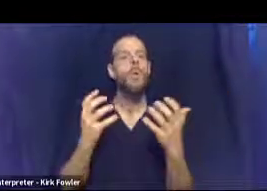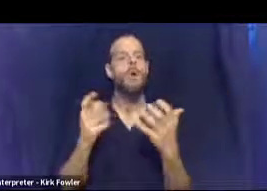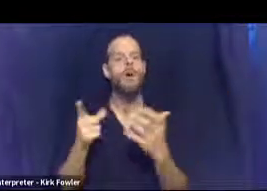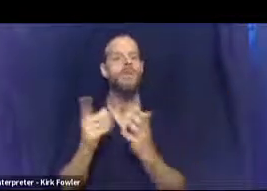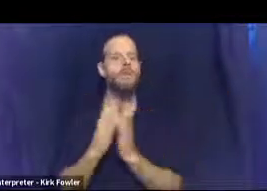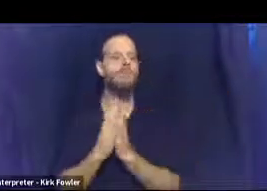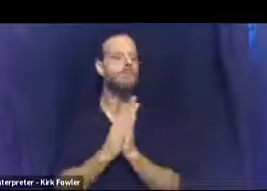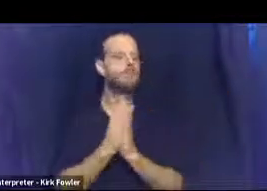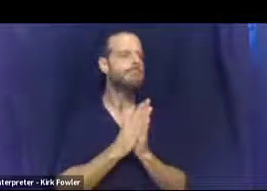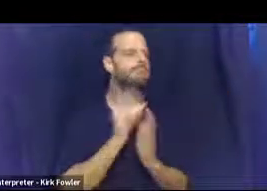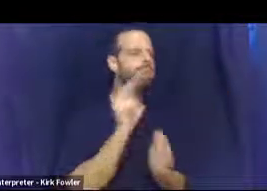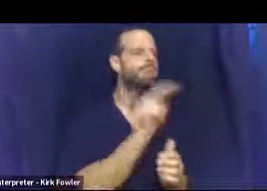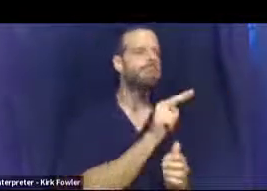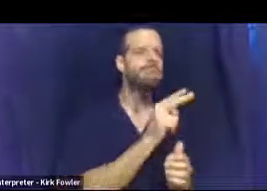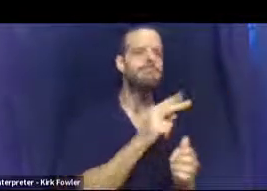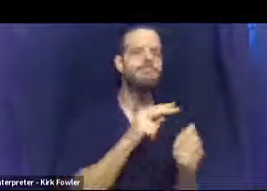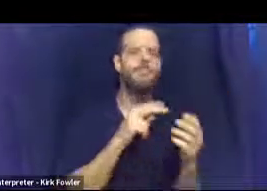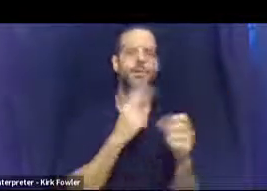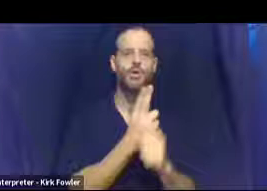the system.